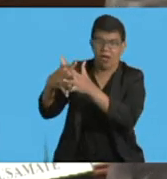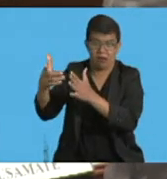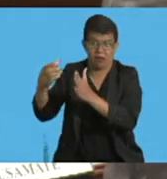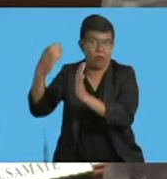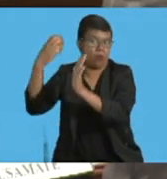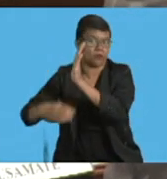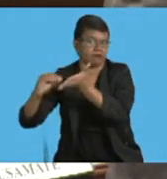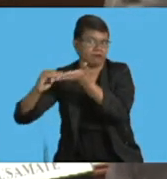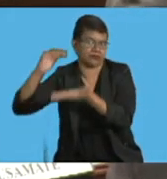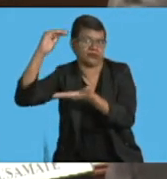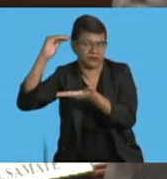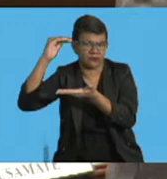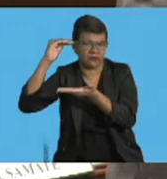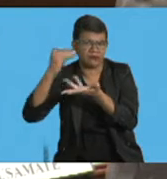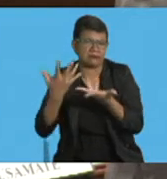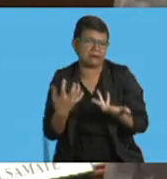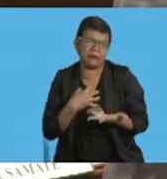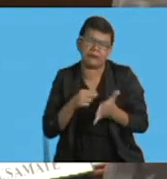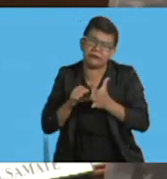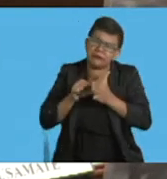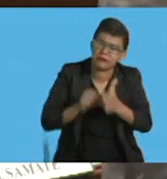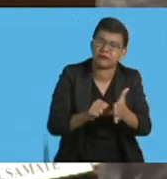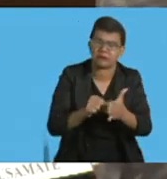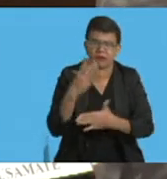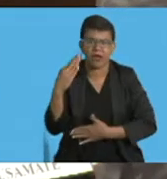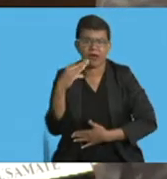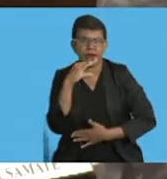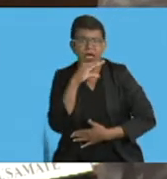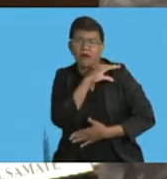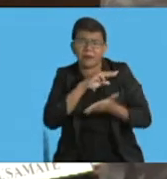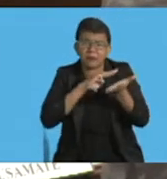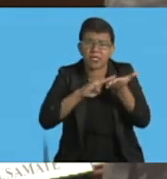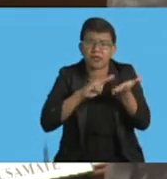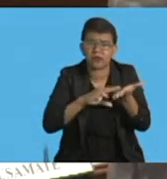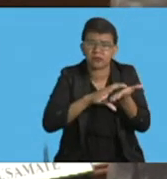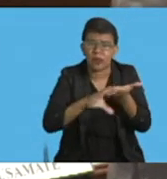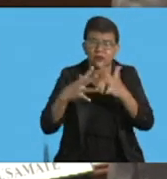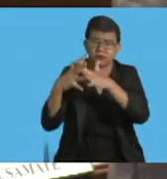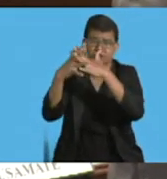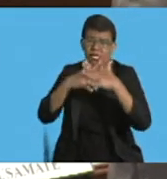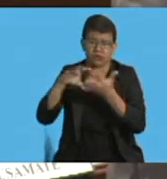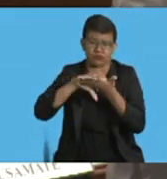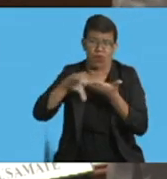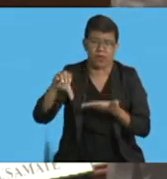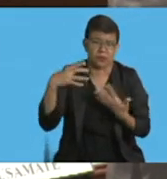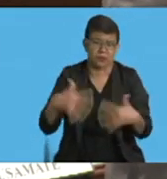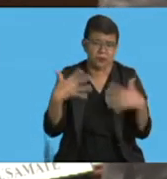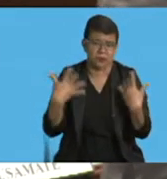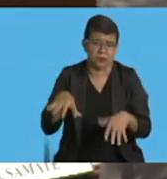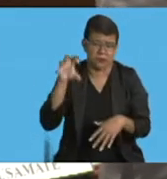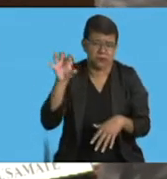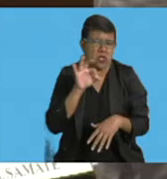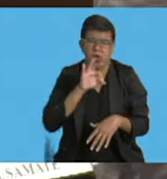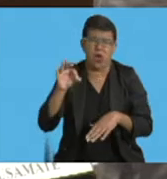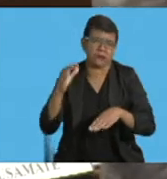$550 billion US. Although these tariffs are not expected to have a lasting impact on China, they do, however,